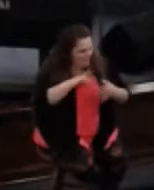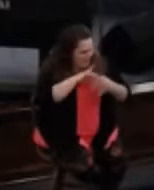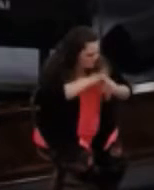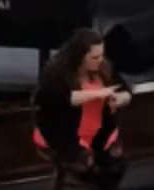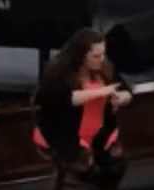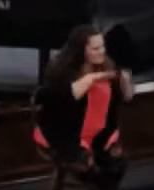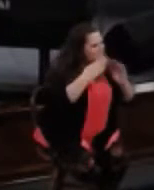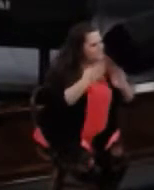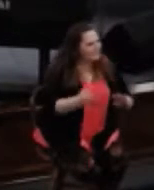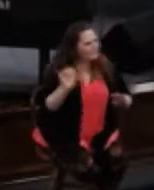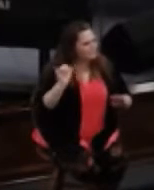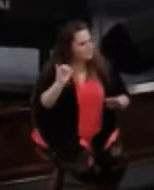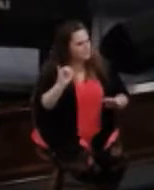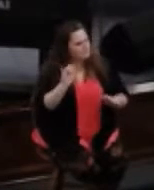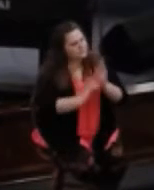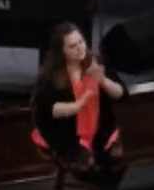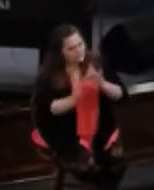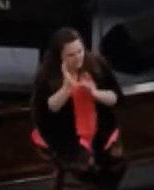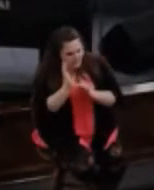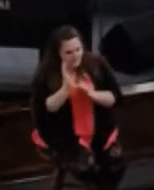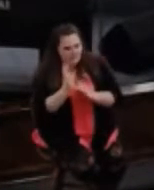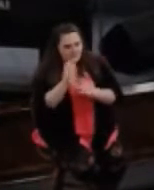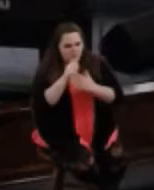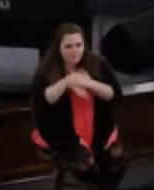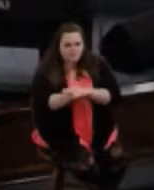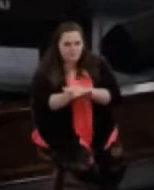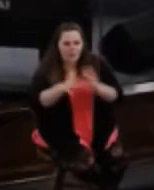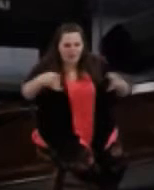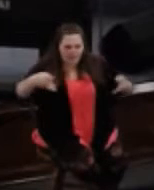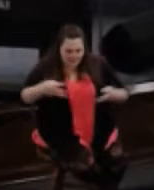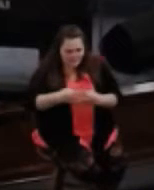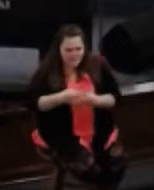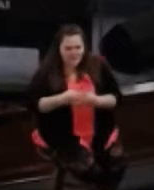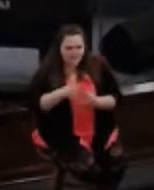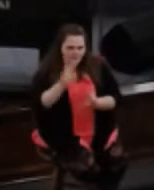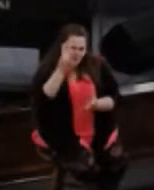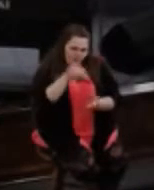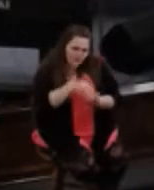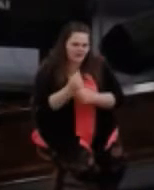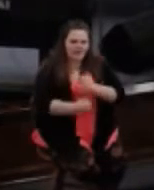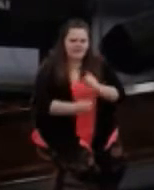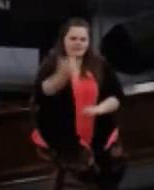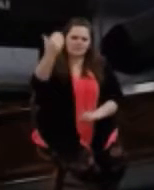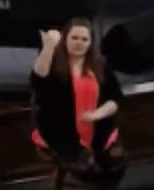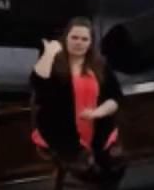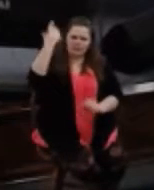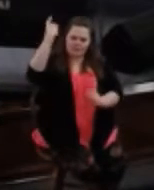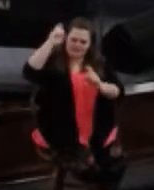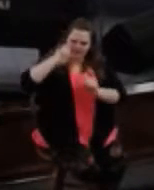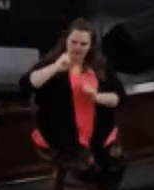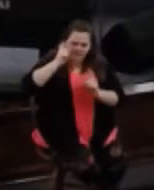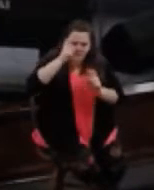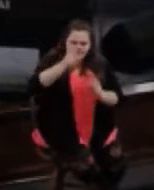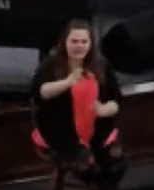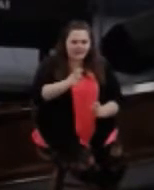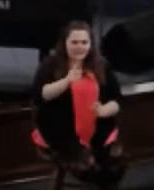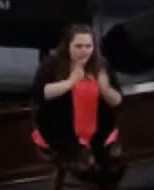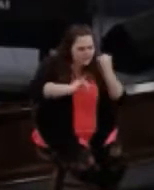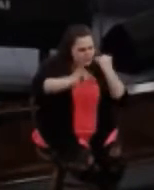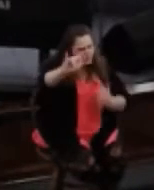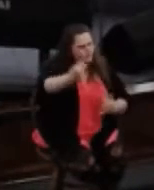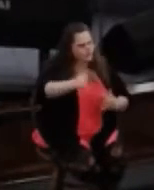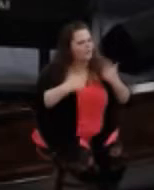death. Jesus was born in a manger over 2,000 years ago to give us the gift of eternal